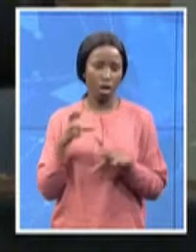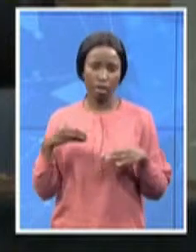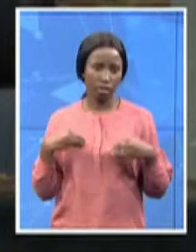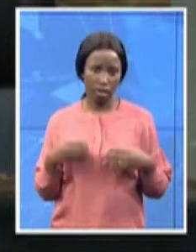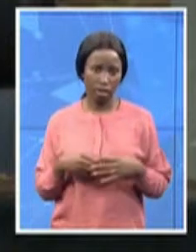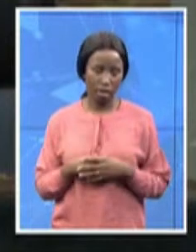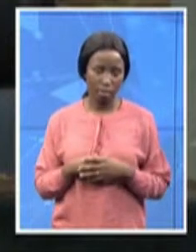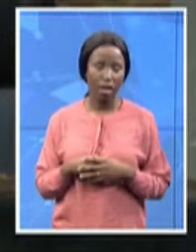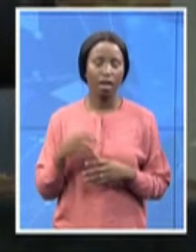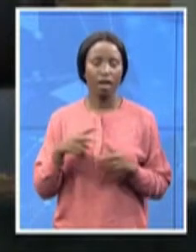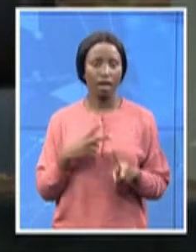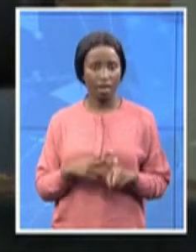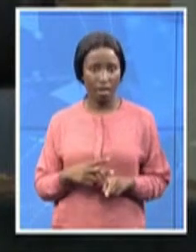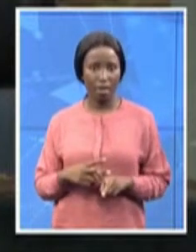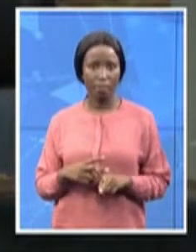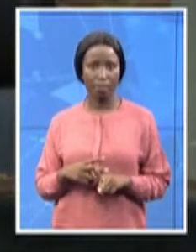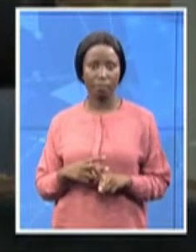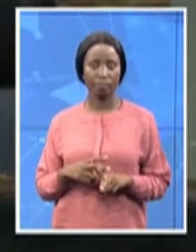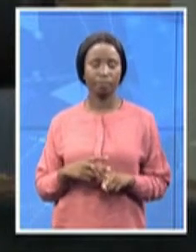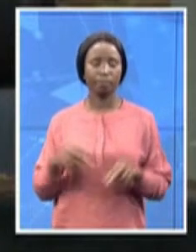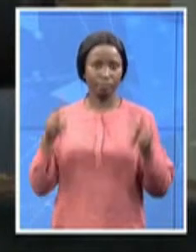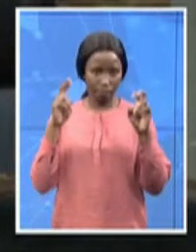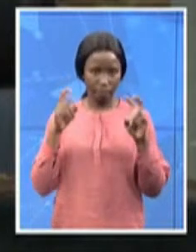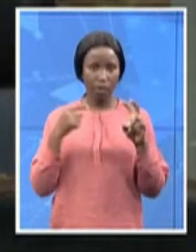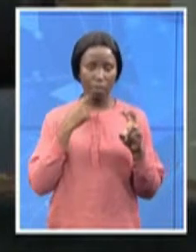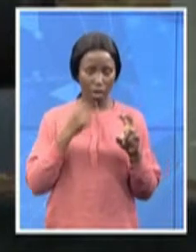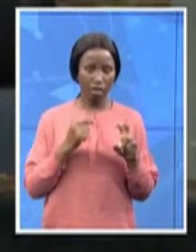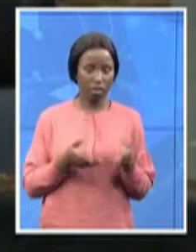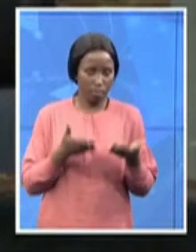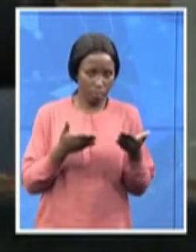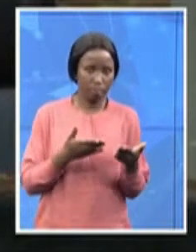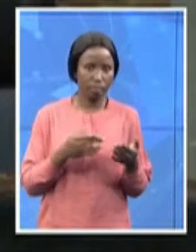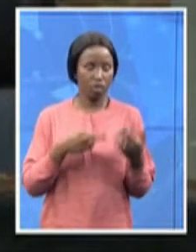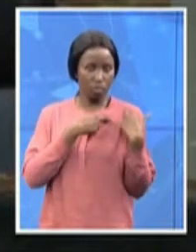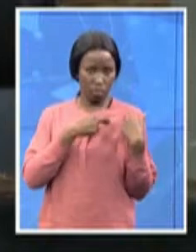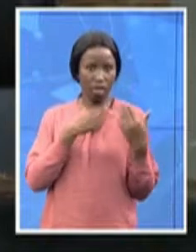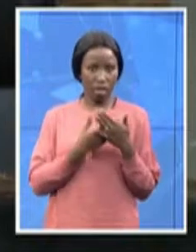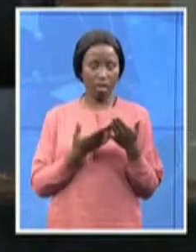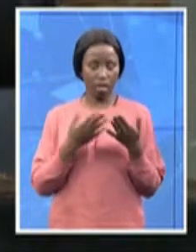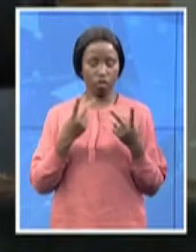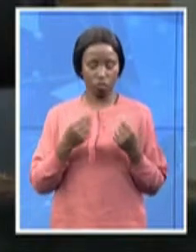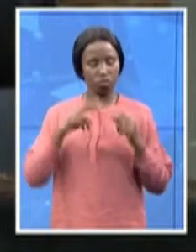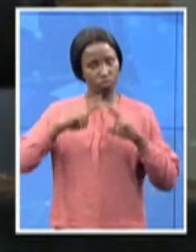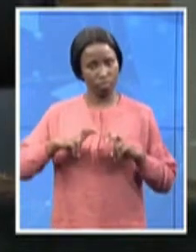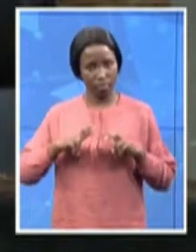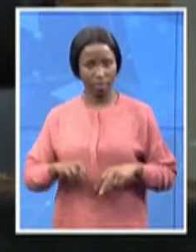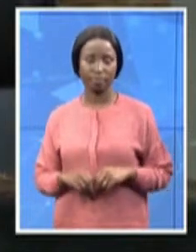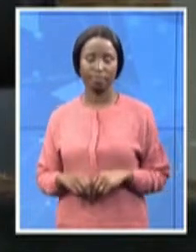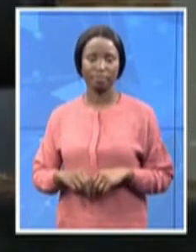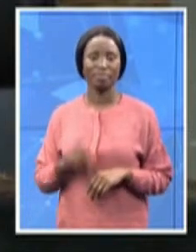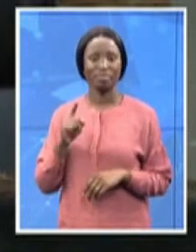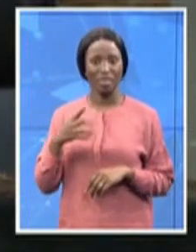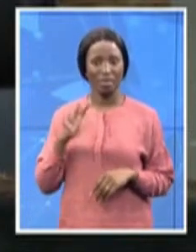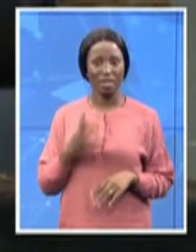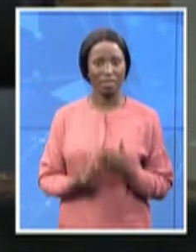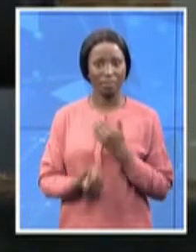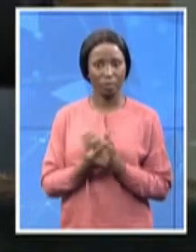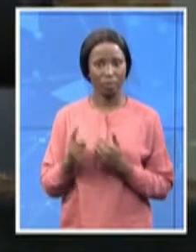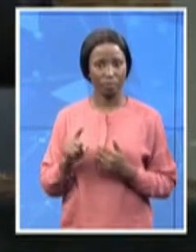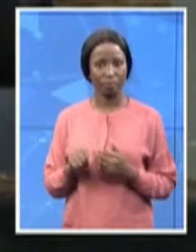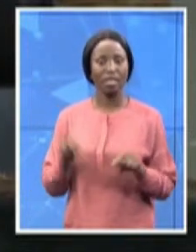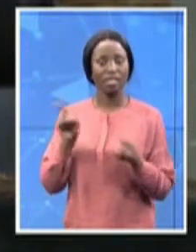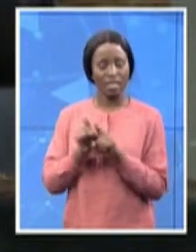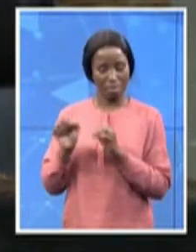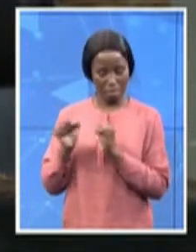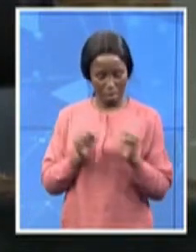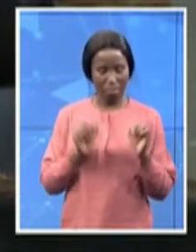to investigate. This was compounded by the fact that under the same issue, the Public Protector